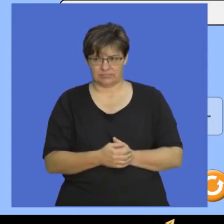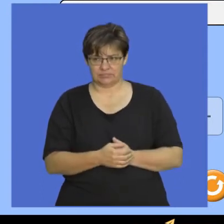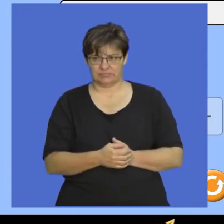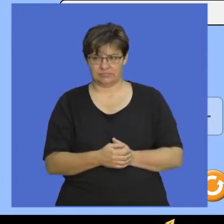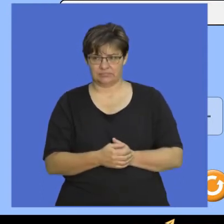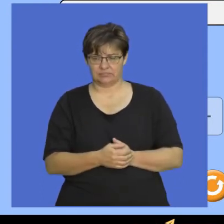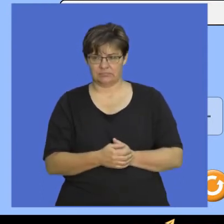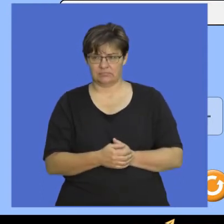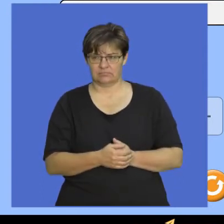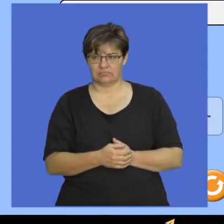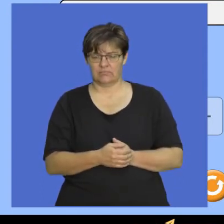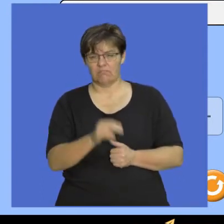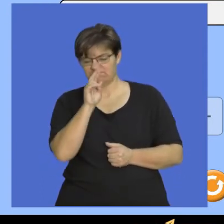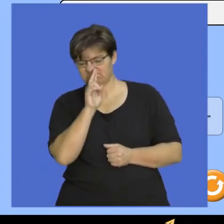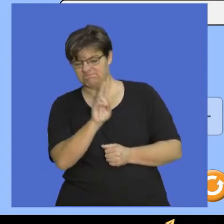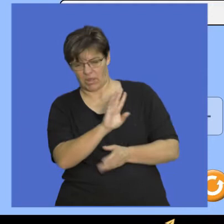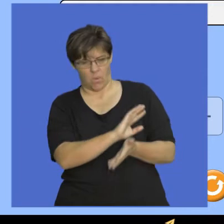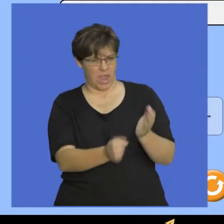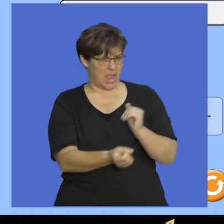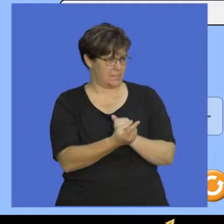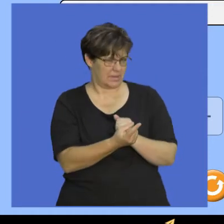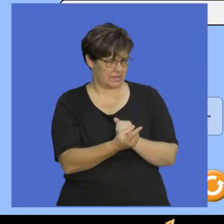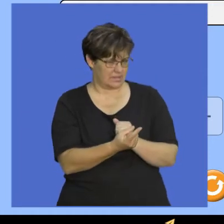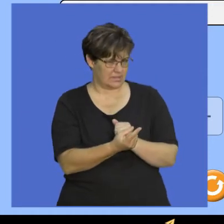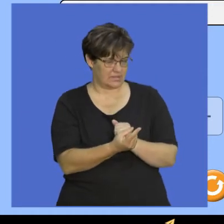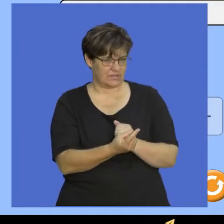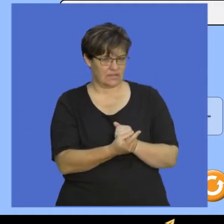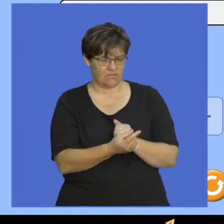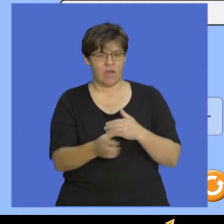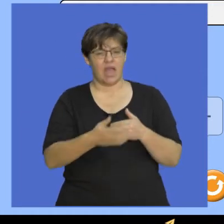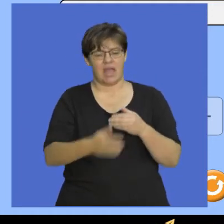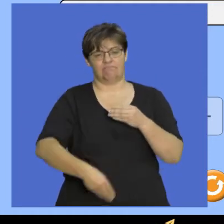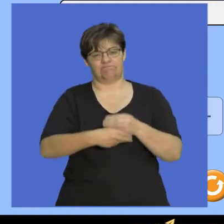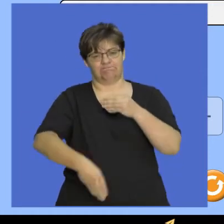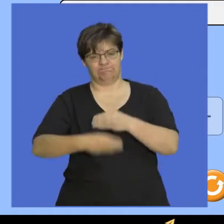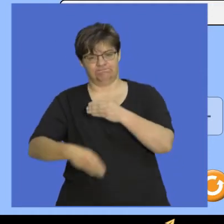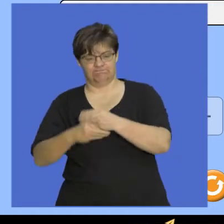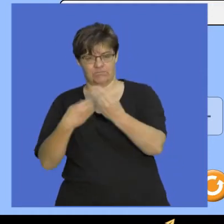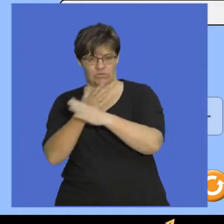another resistor to this circuit and see exactly what happens when we add